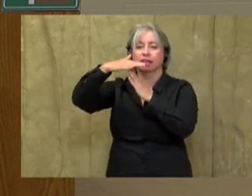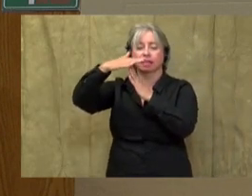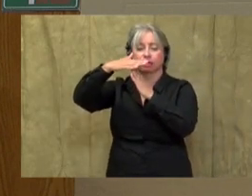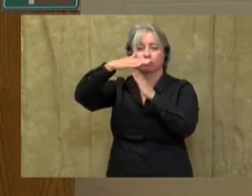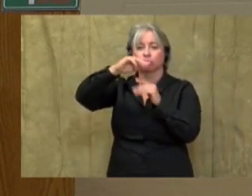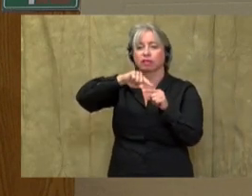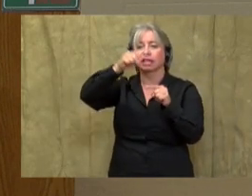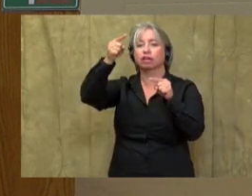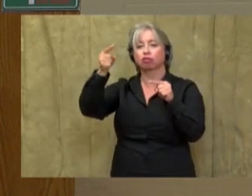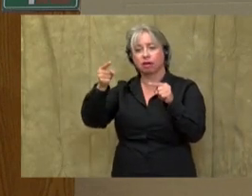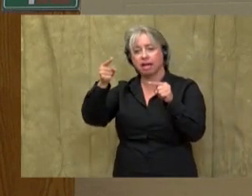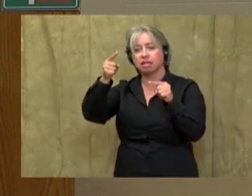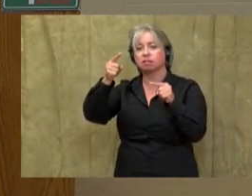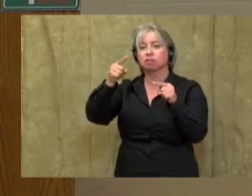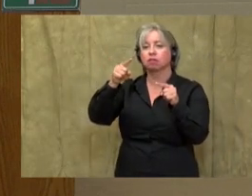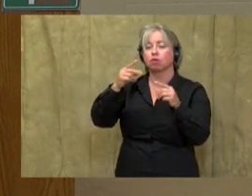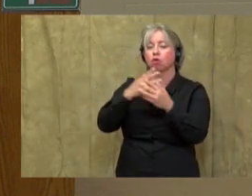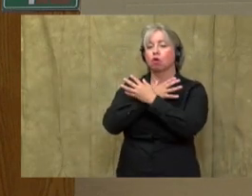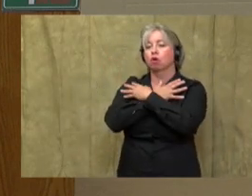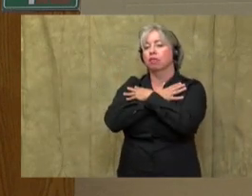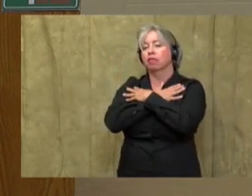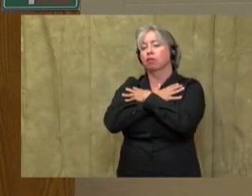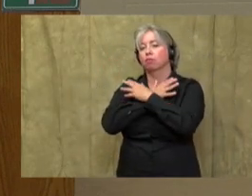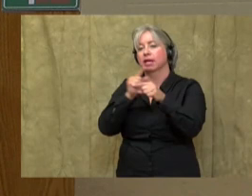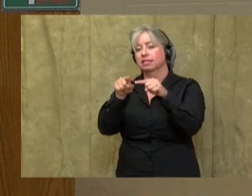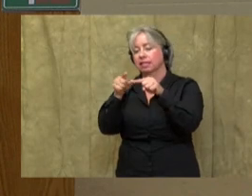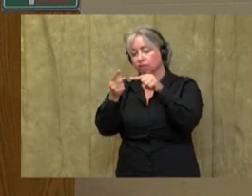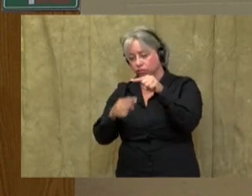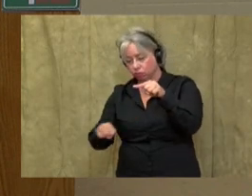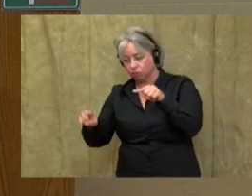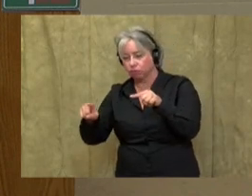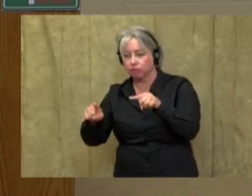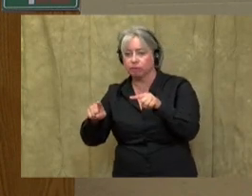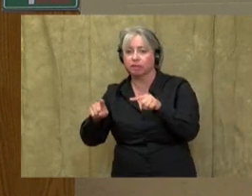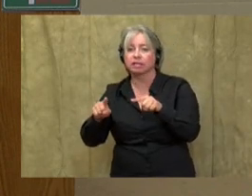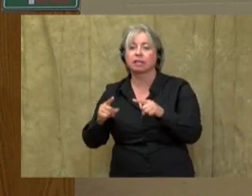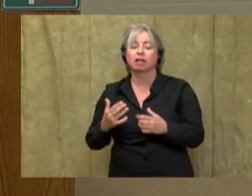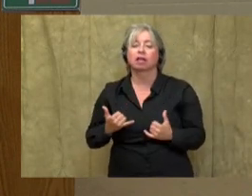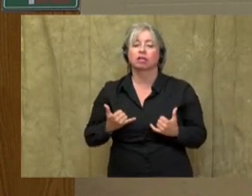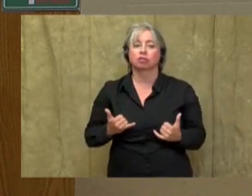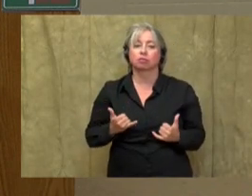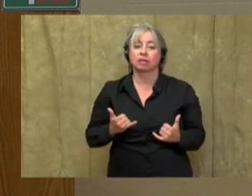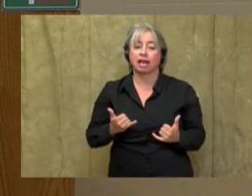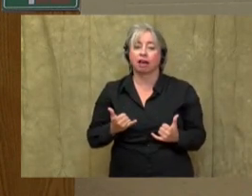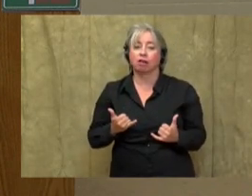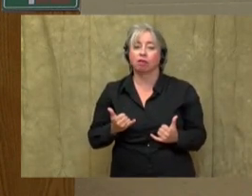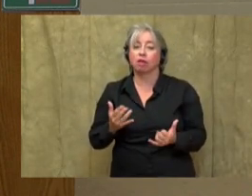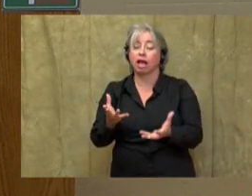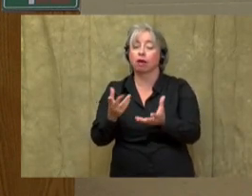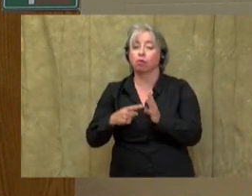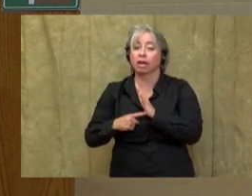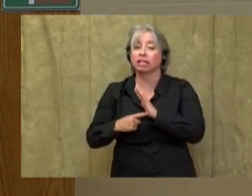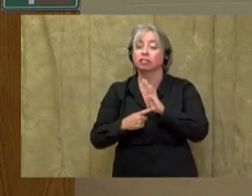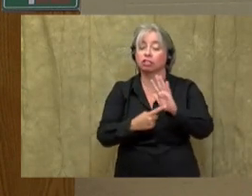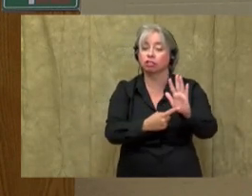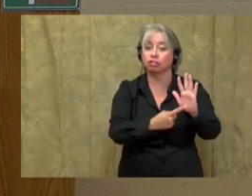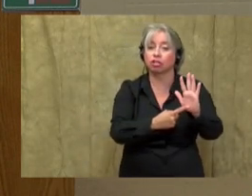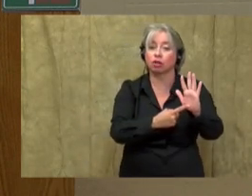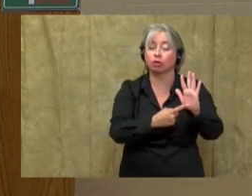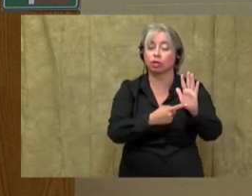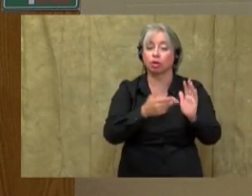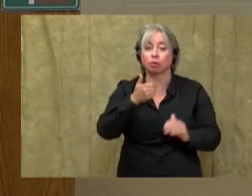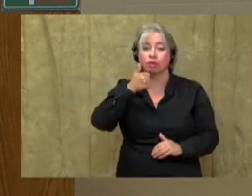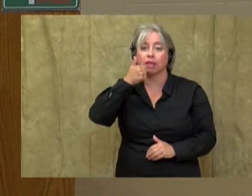the trough. But really the best way to see this is in action. So I've got an interactive video for you, or an